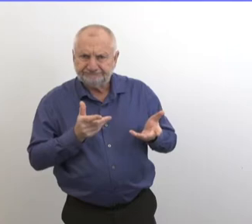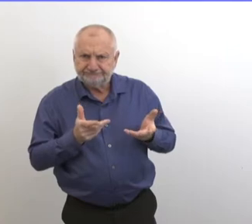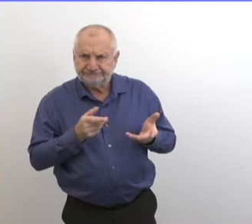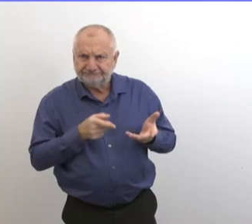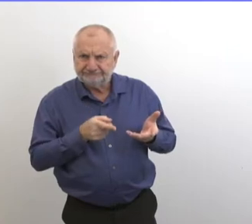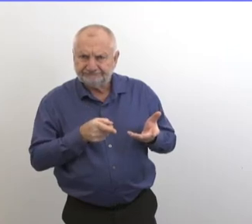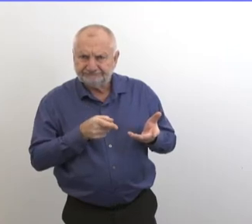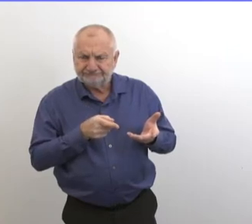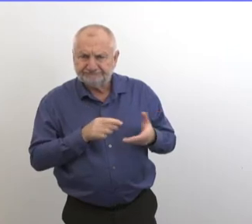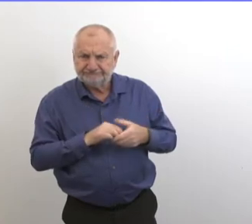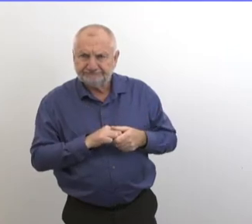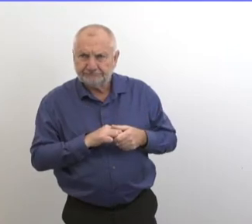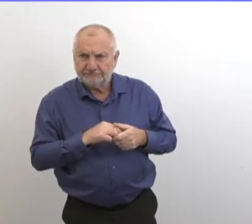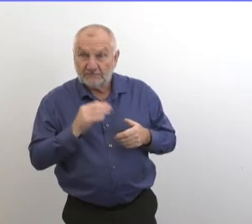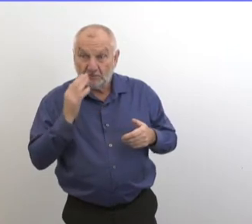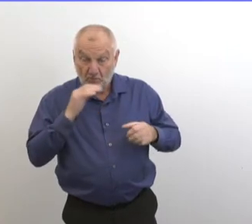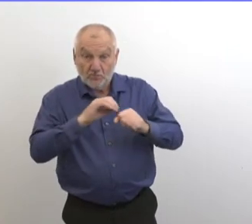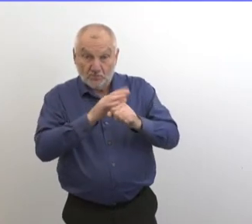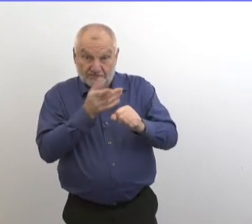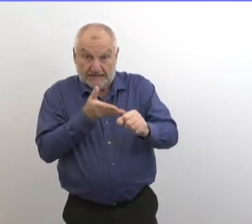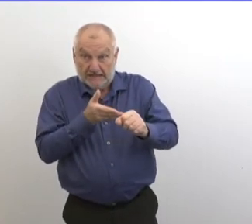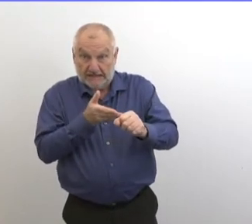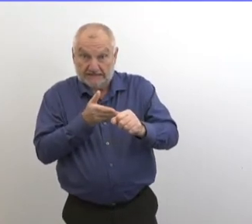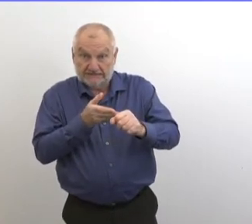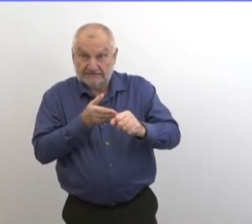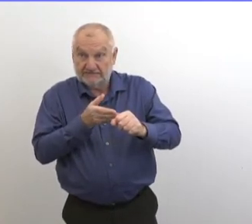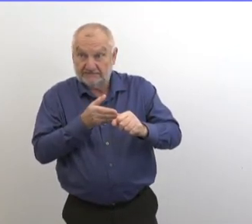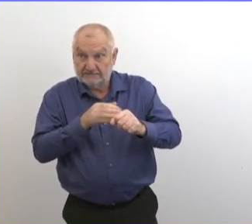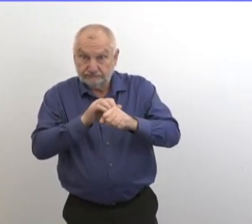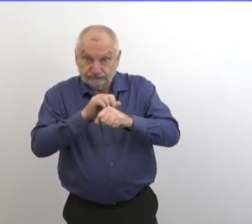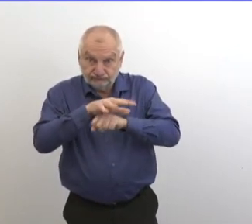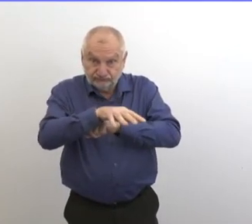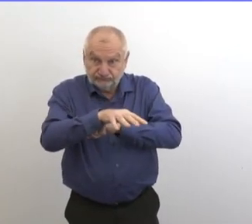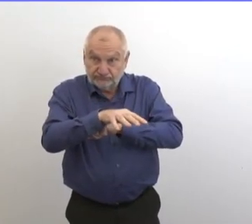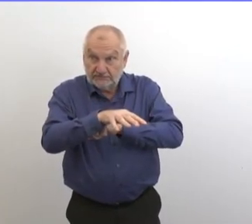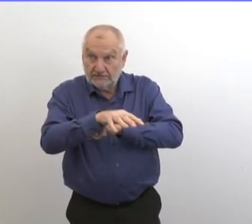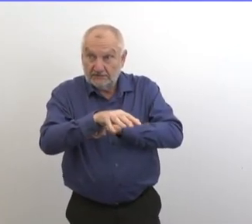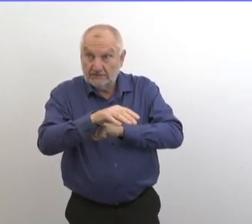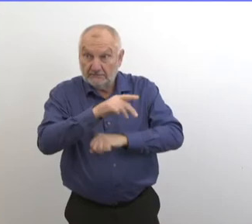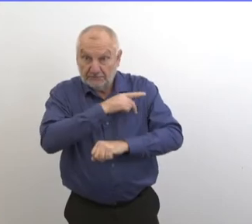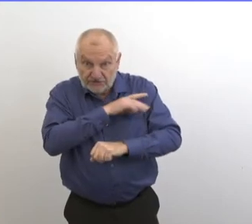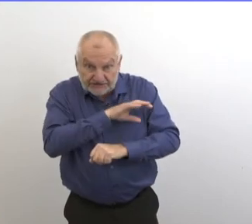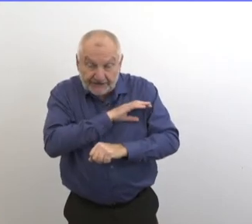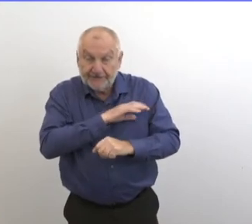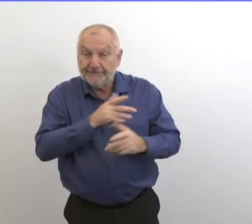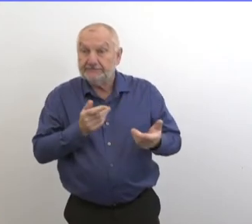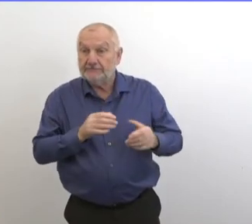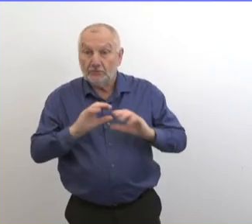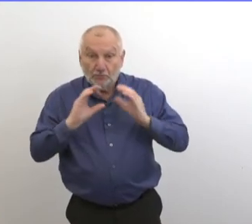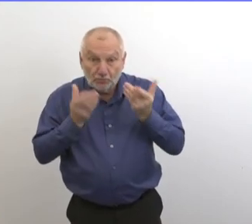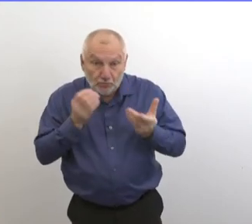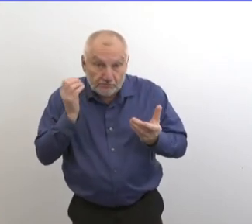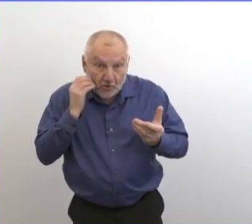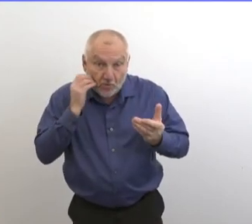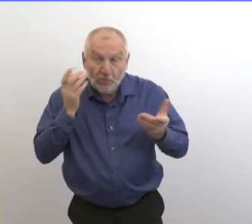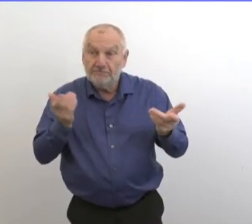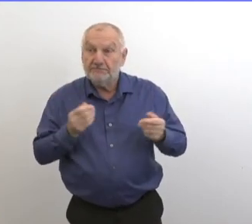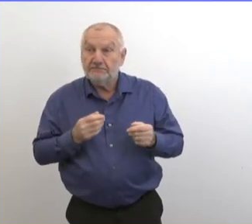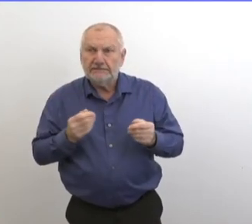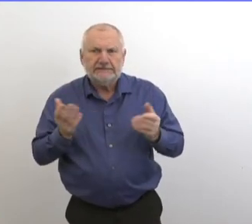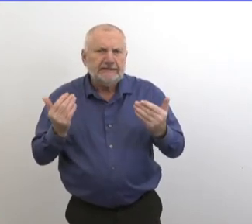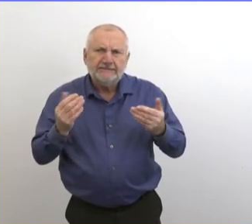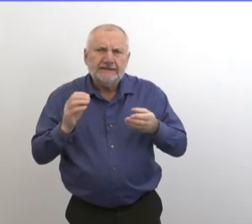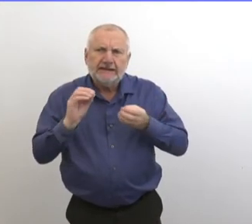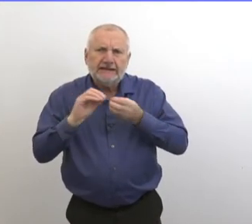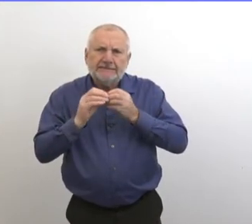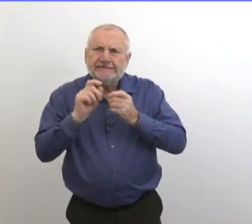COVID infections within care homes, group settings? Can you give us a little bit more detail into those numbers? Yeah, you know what? I mean, things are